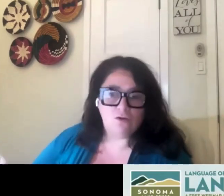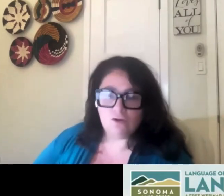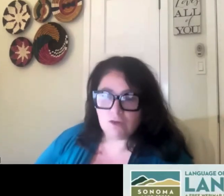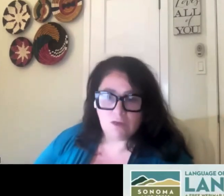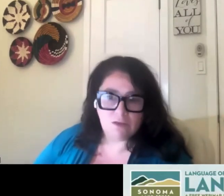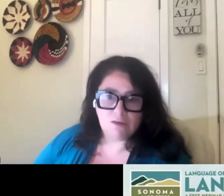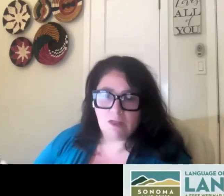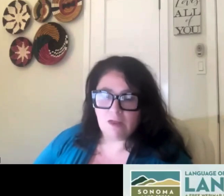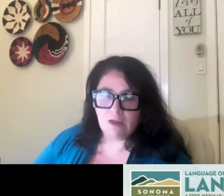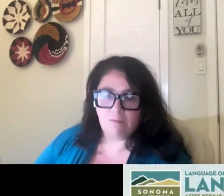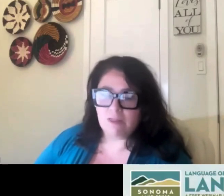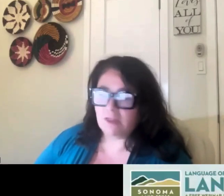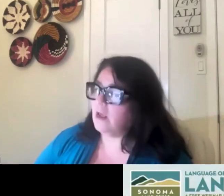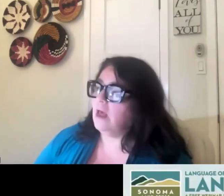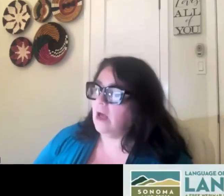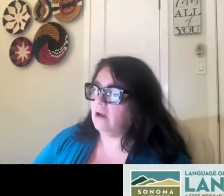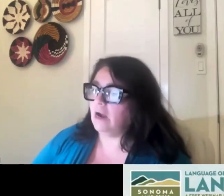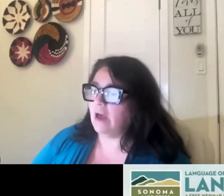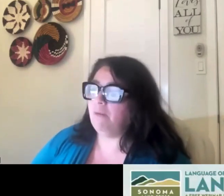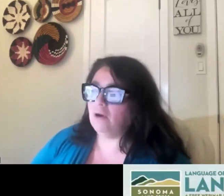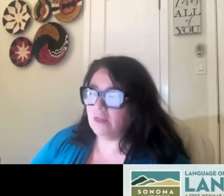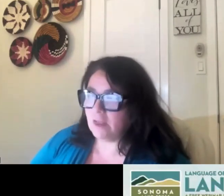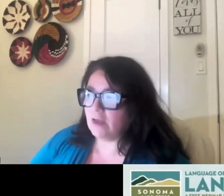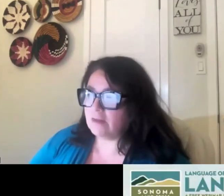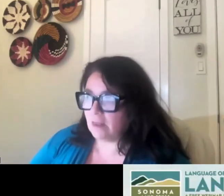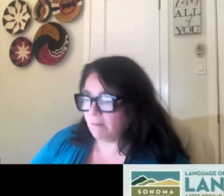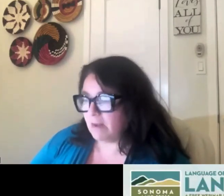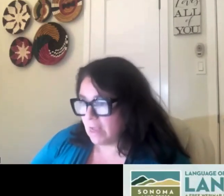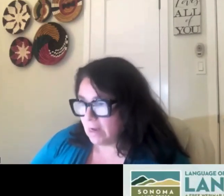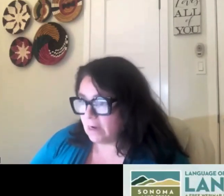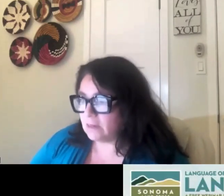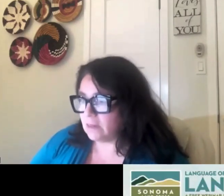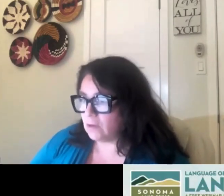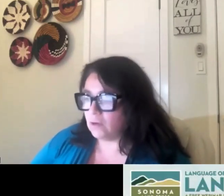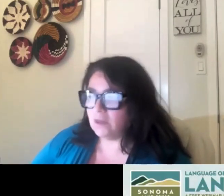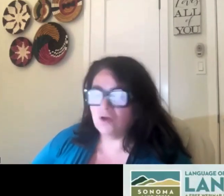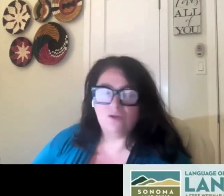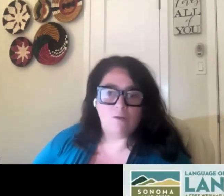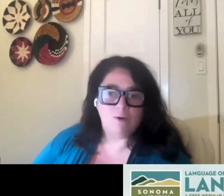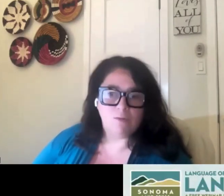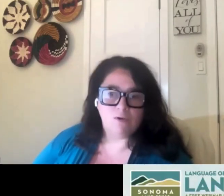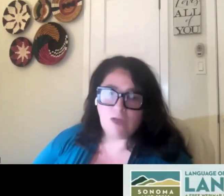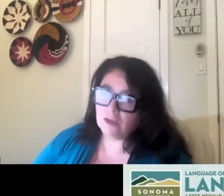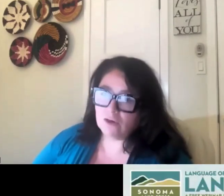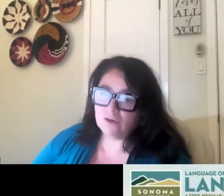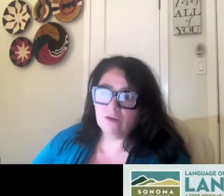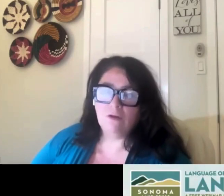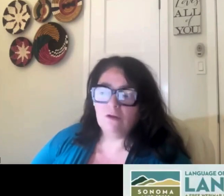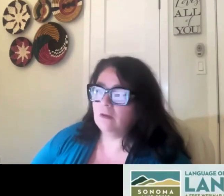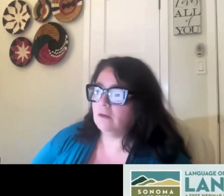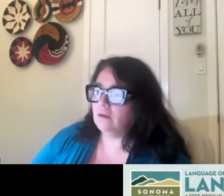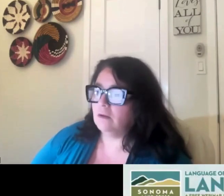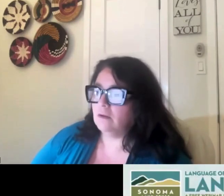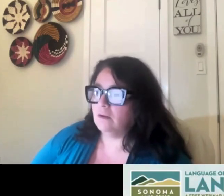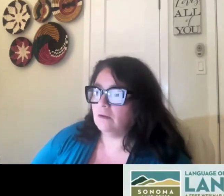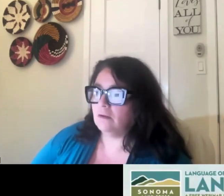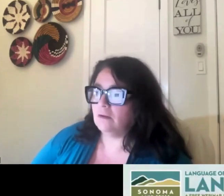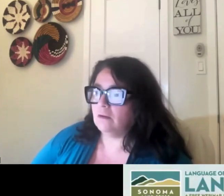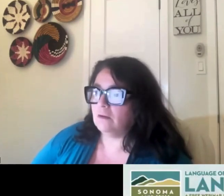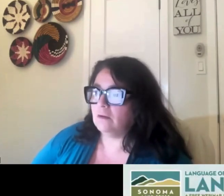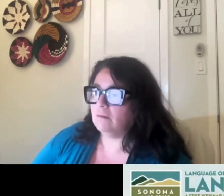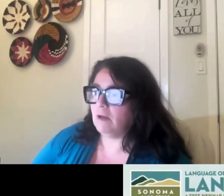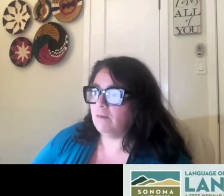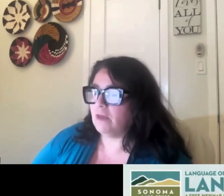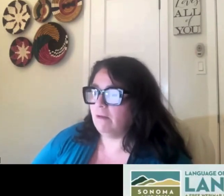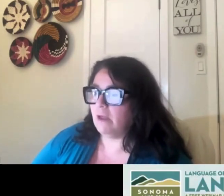U.S. climate policy and the likely plausible direction in the next few years, meaning that it's quite likely, that we will